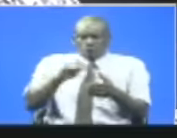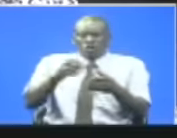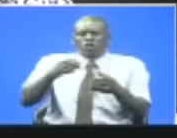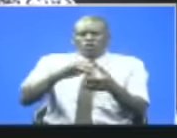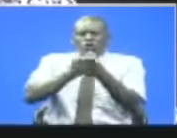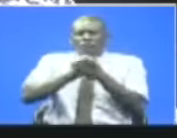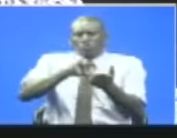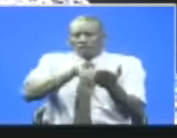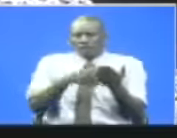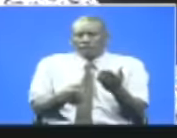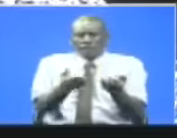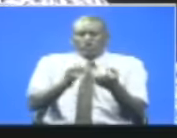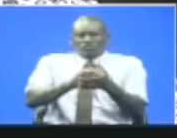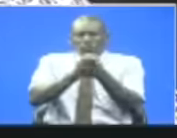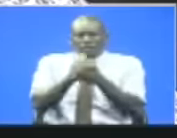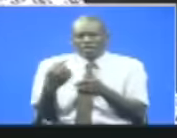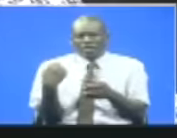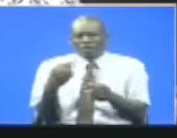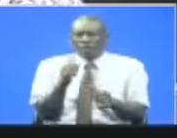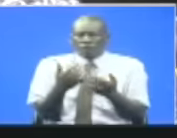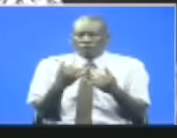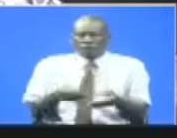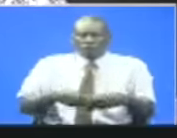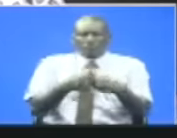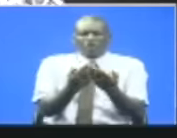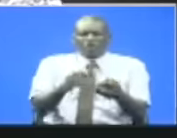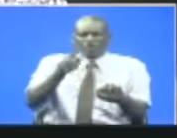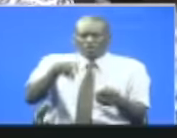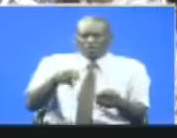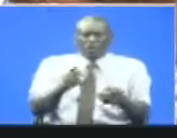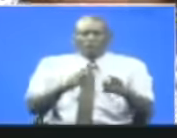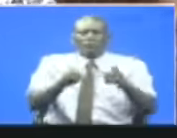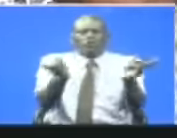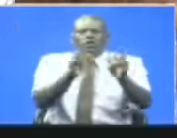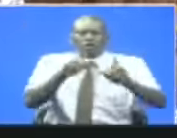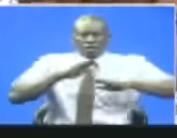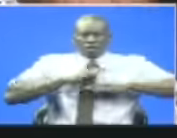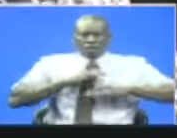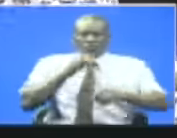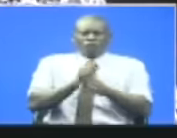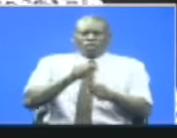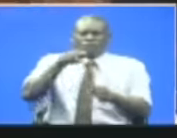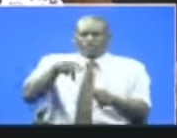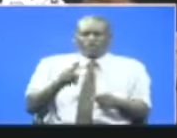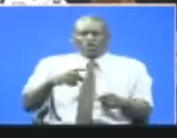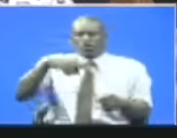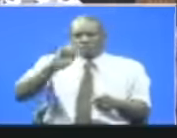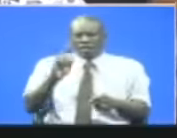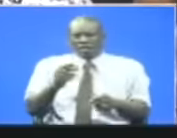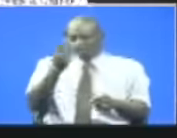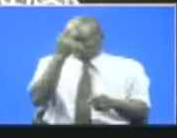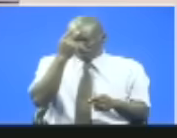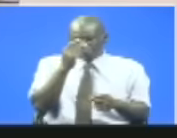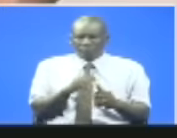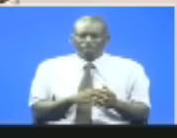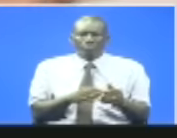the Jubilee numbers, which now will go to Kenneth, but there will not be enough to make Kenneth beat Kidero. The point is that... Before